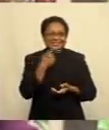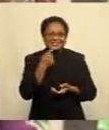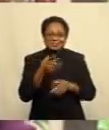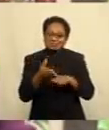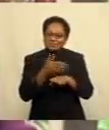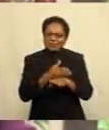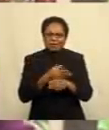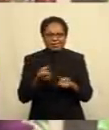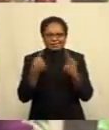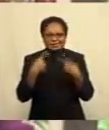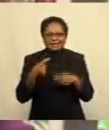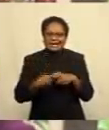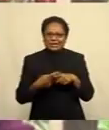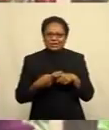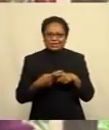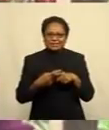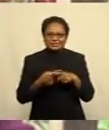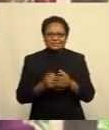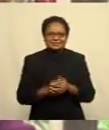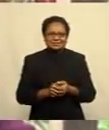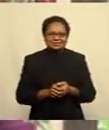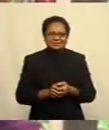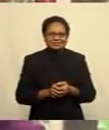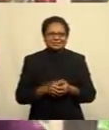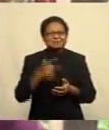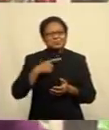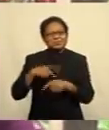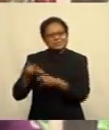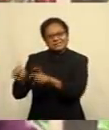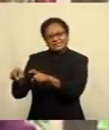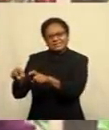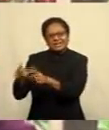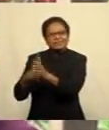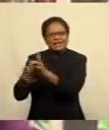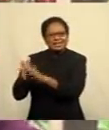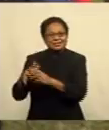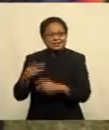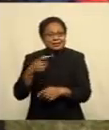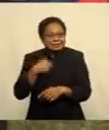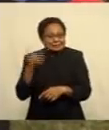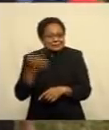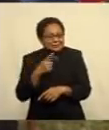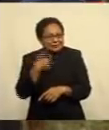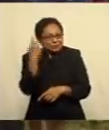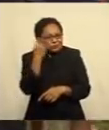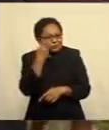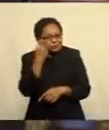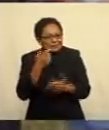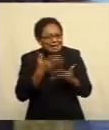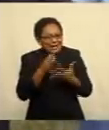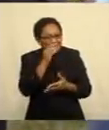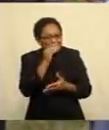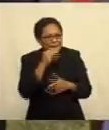Especially, I was worried about speaking in English. I tried my best.